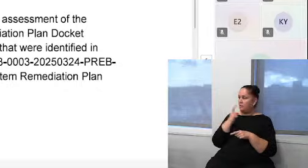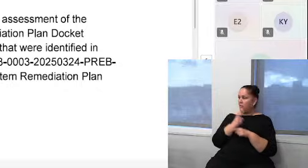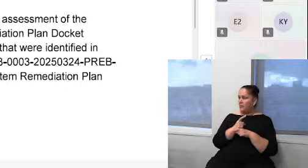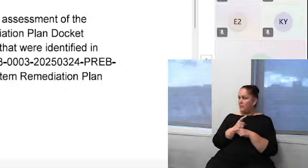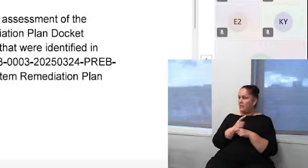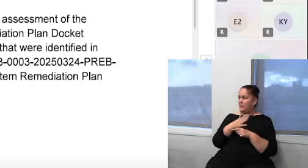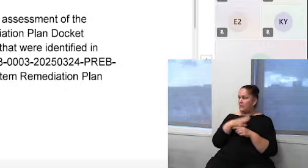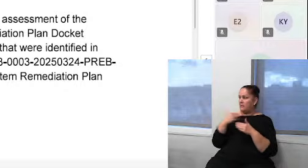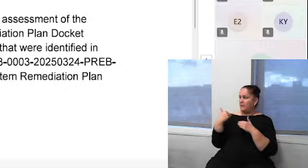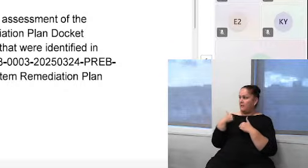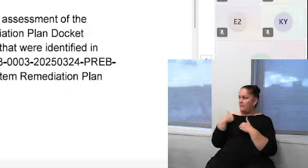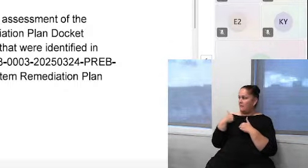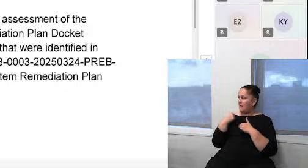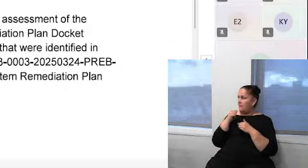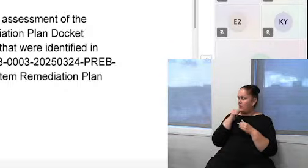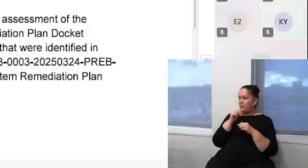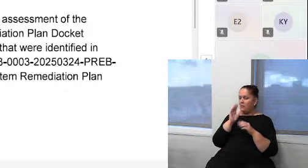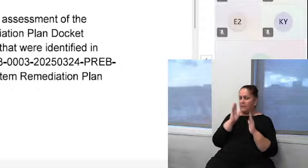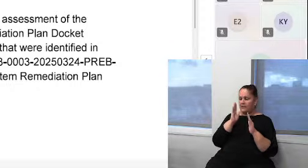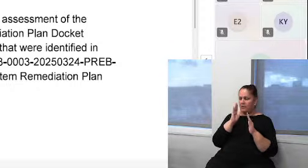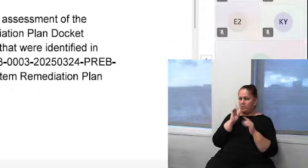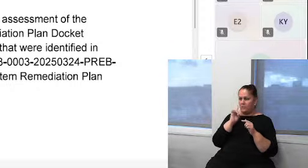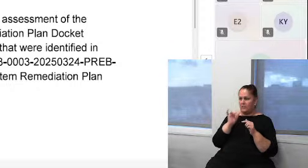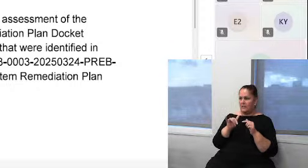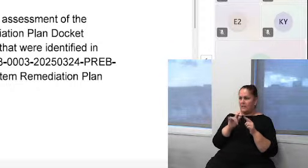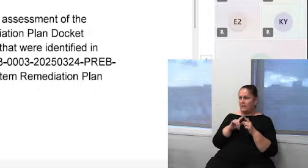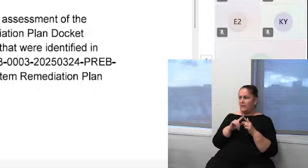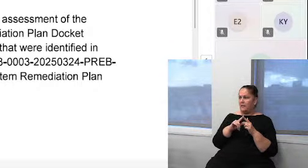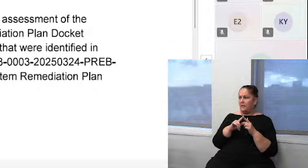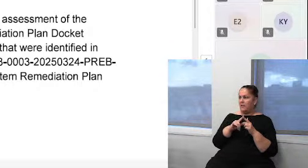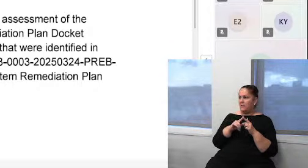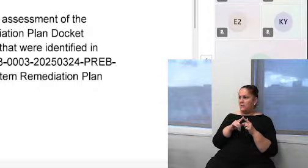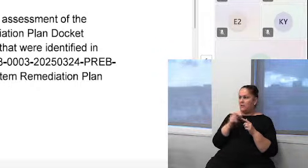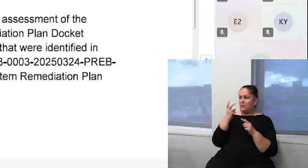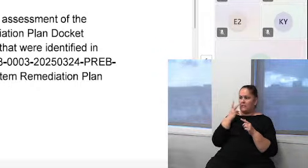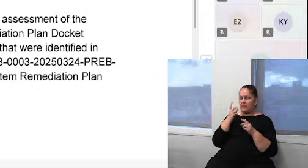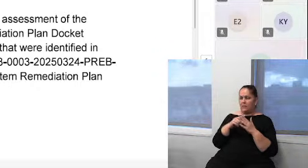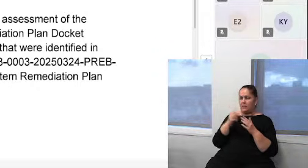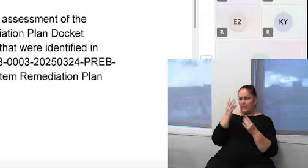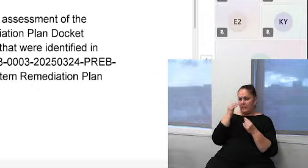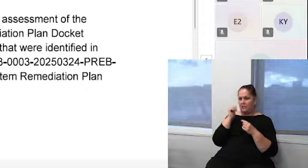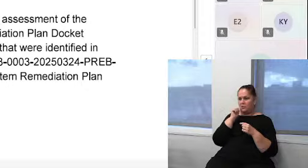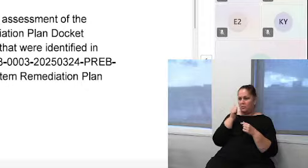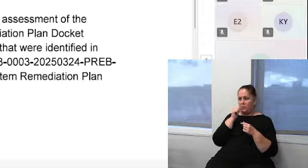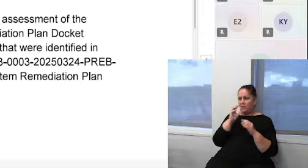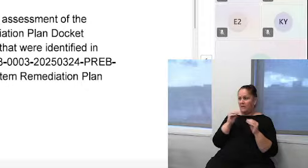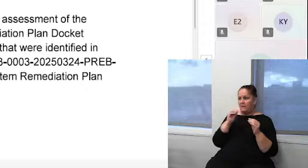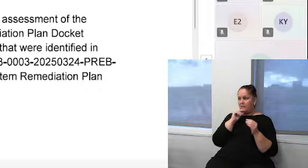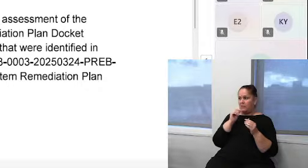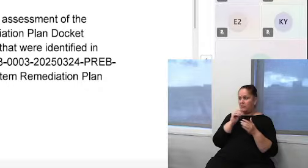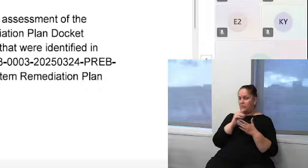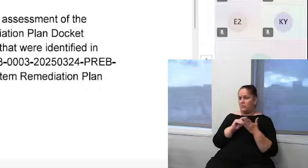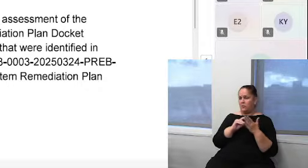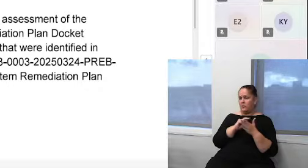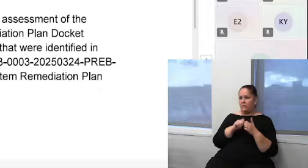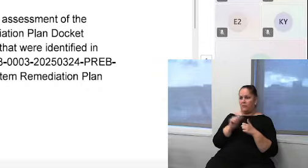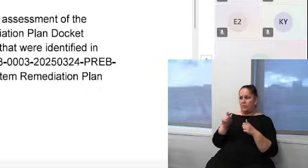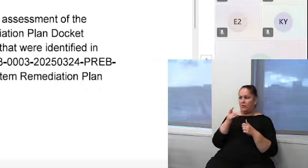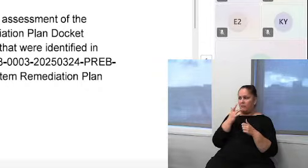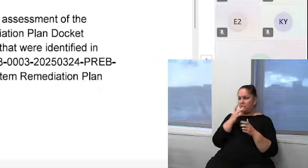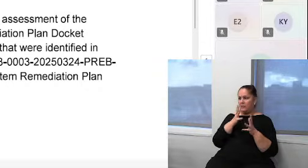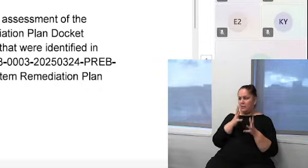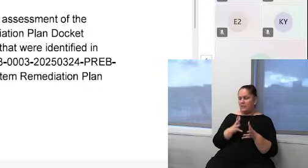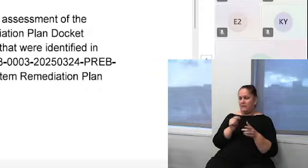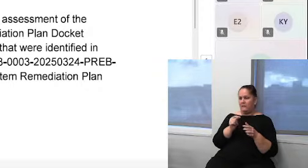not permitted. You're right, and it was my fault for not paying closer attention to that. So let's see what you think tomorrow, because if there's no prejudice to